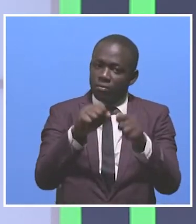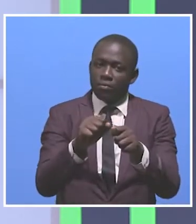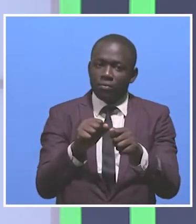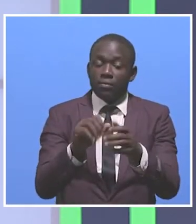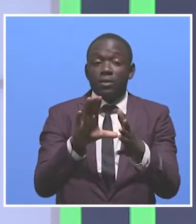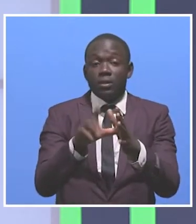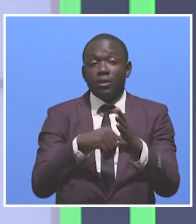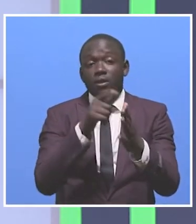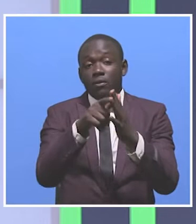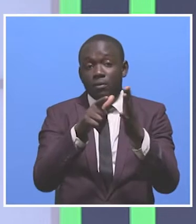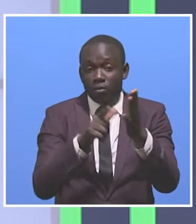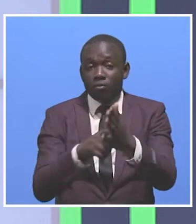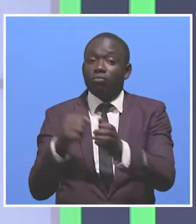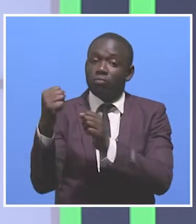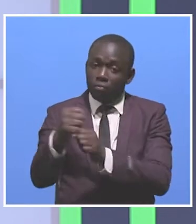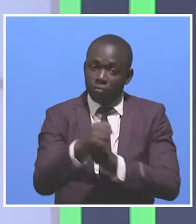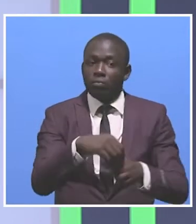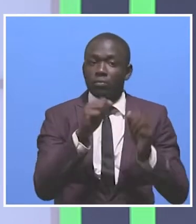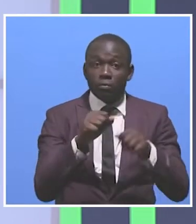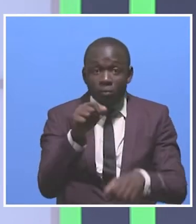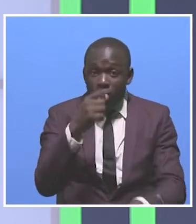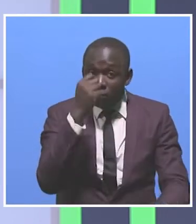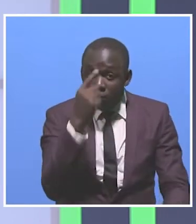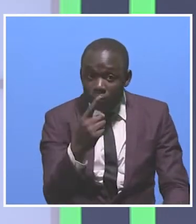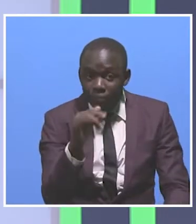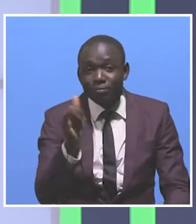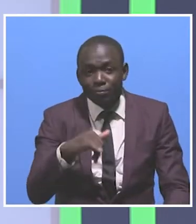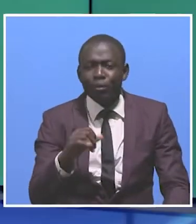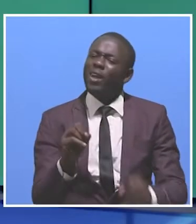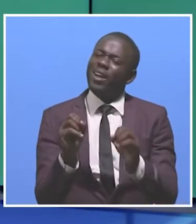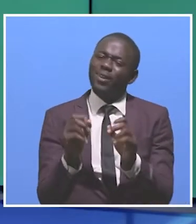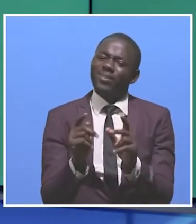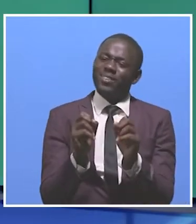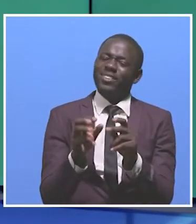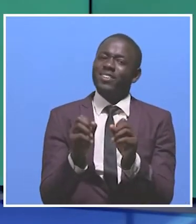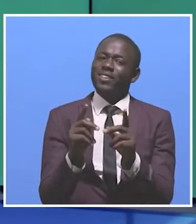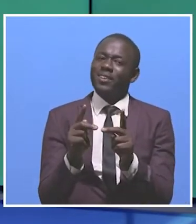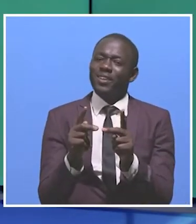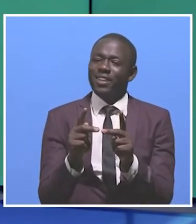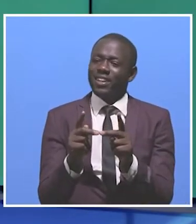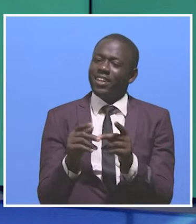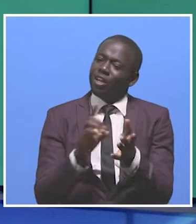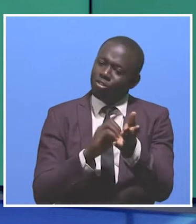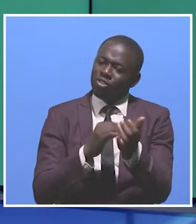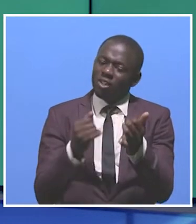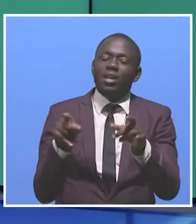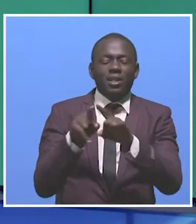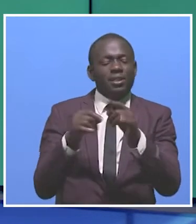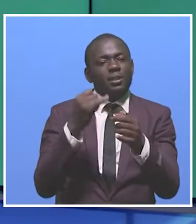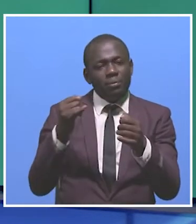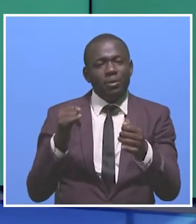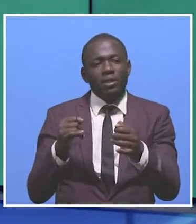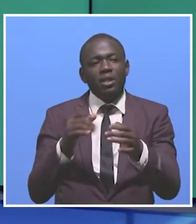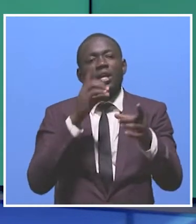by the law. You understand? Yeah. Okay, now, Doc, still on the same issue, let's talk about